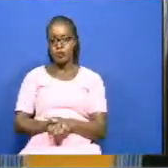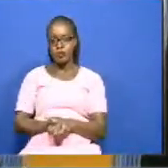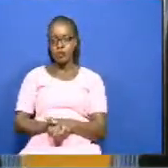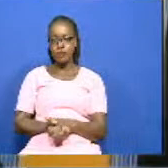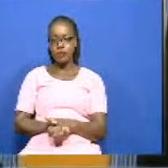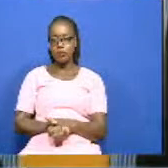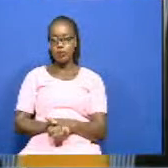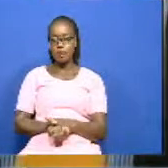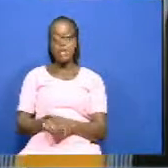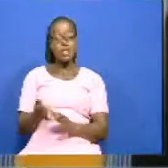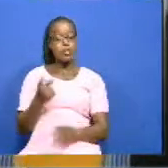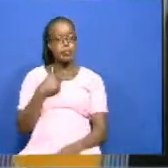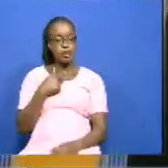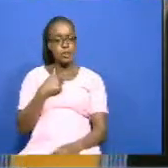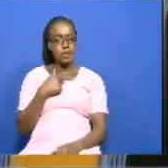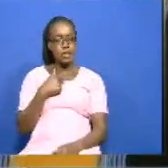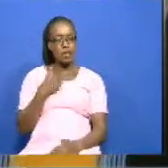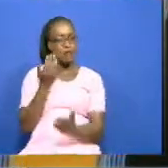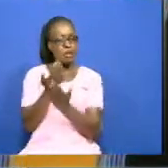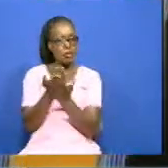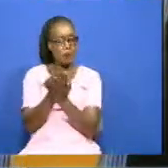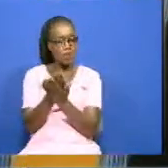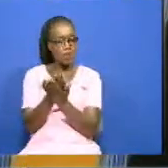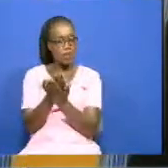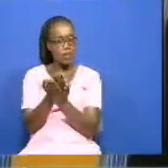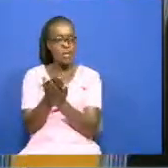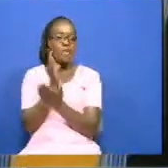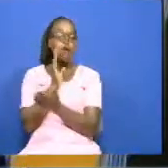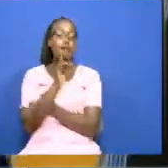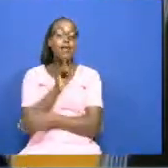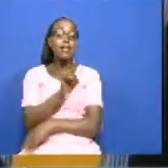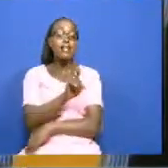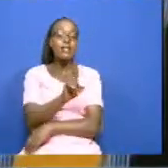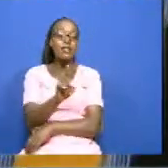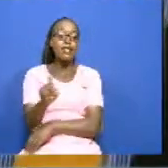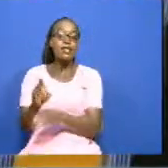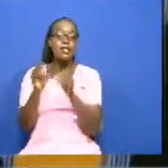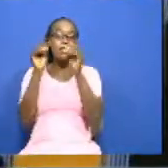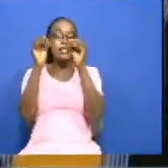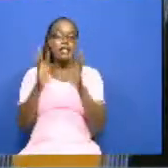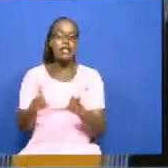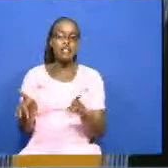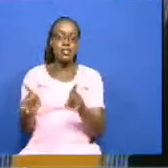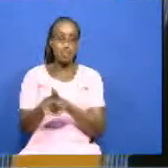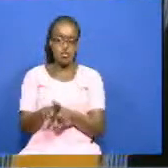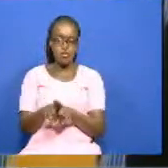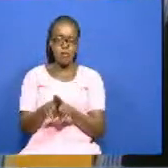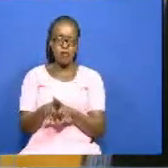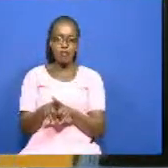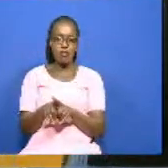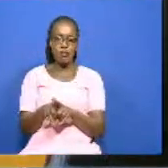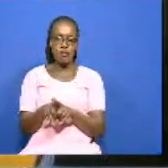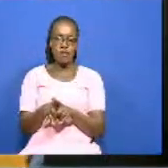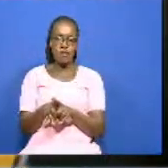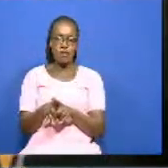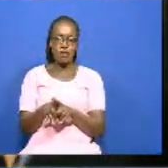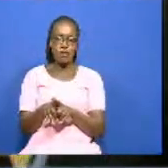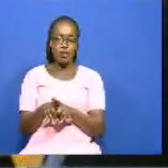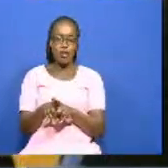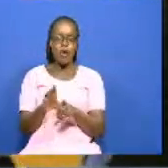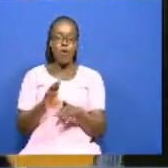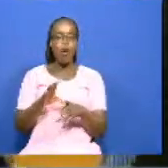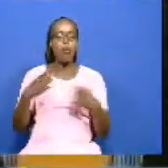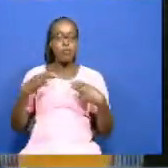I would like to plead with the parents and the teachers at the same time that everybody is aware